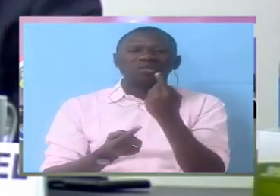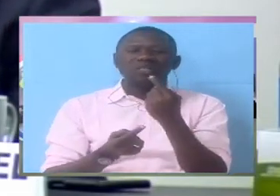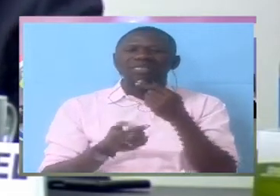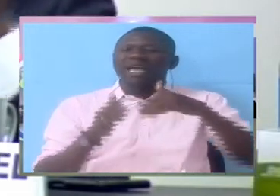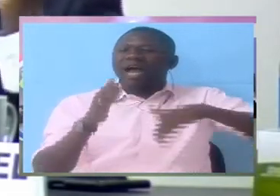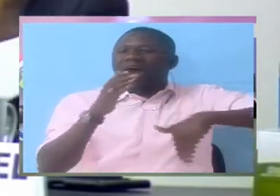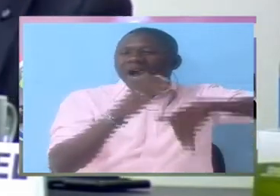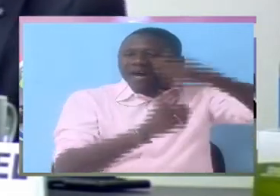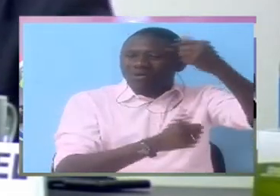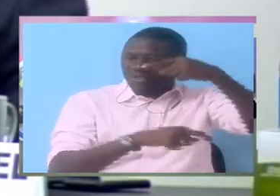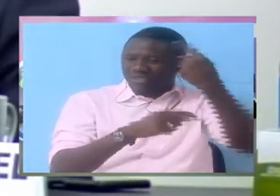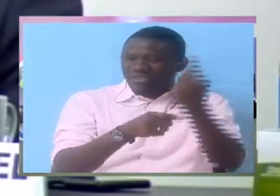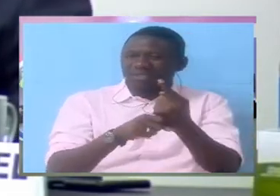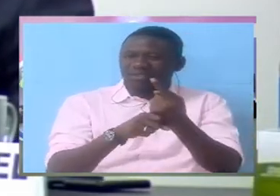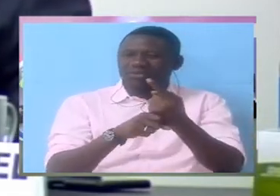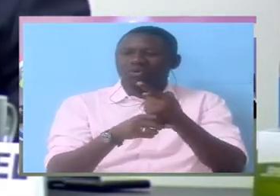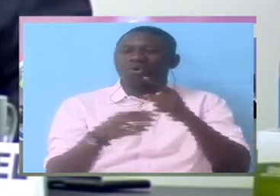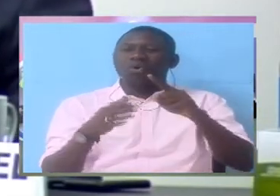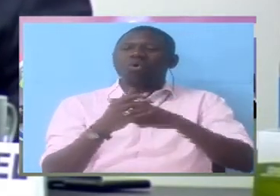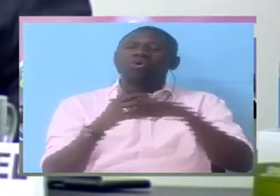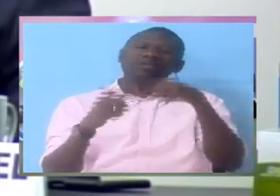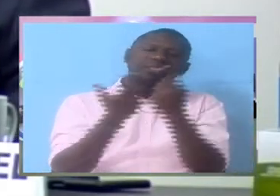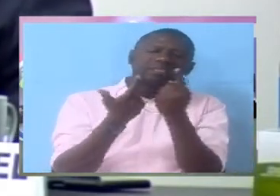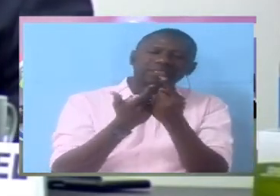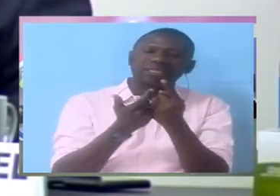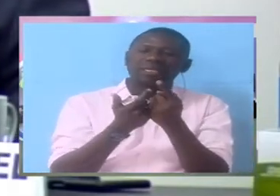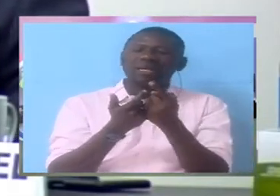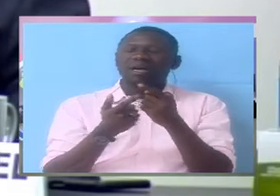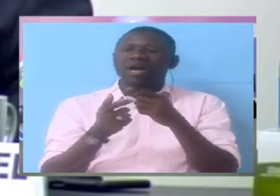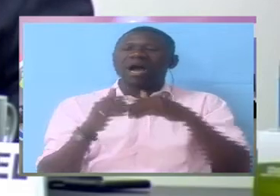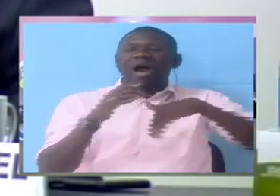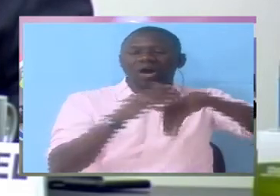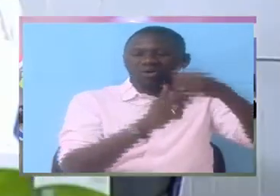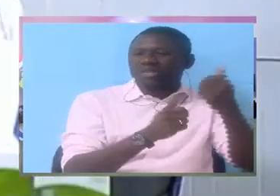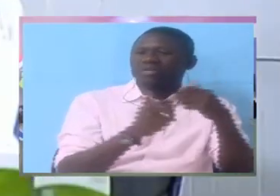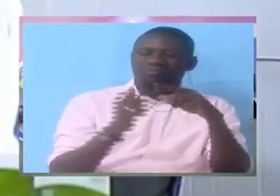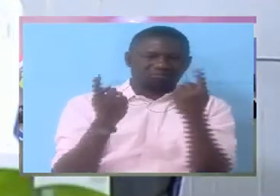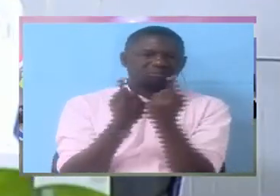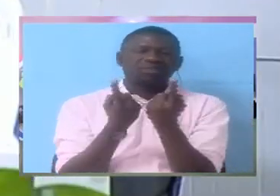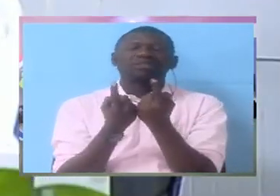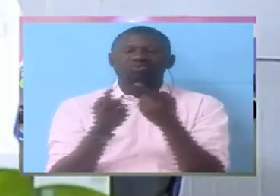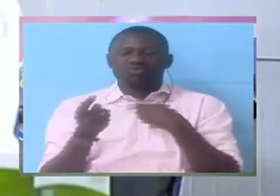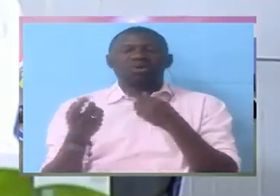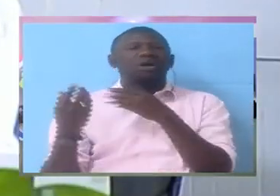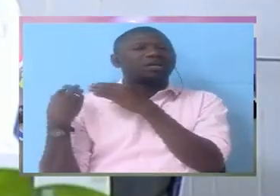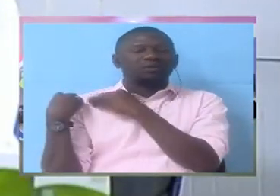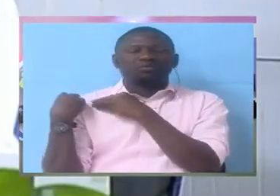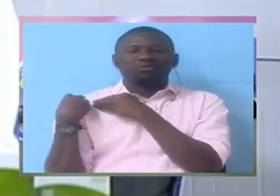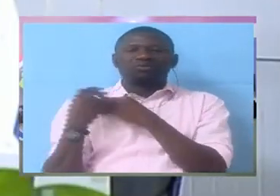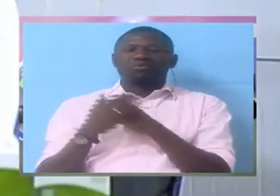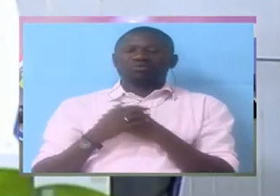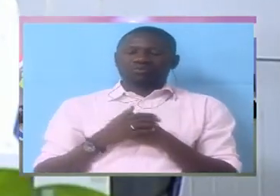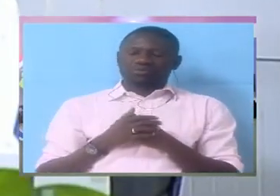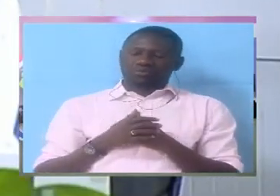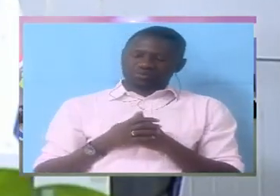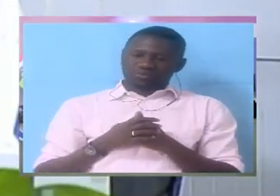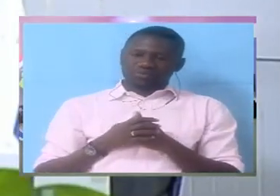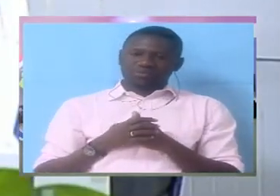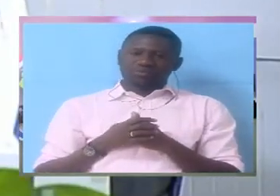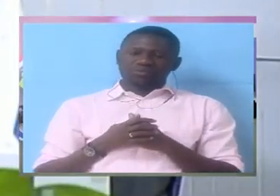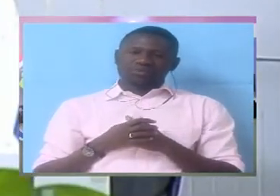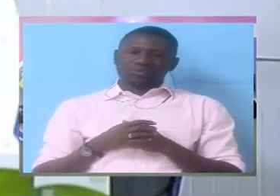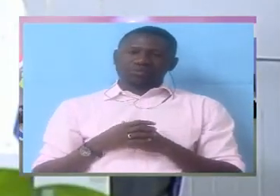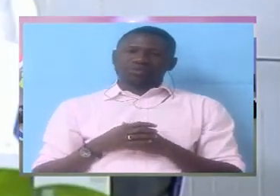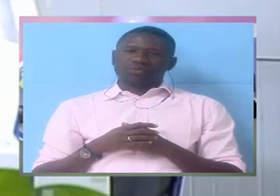What a say, Besson, or counter espionage. Nibekelo Nyaton Koti Obundado. itel be kala moti memmarata